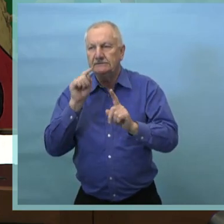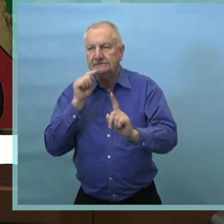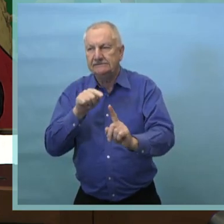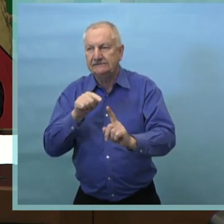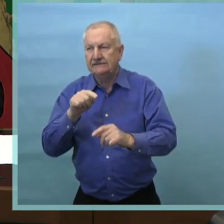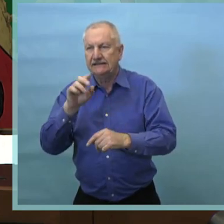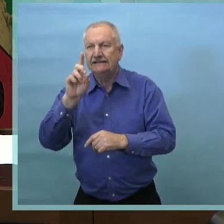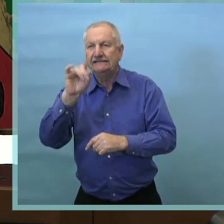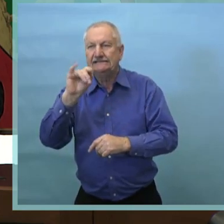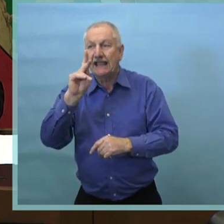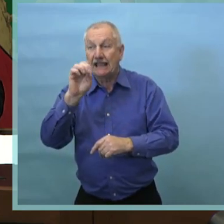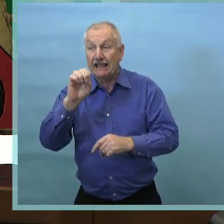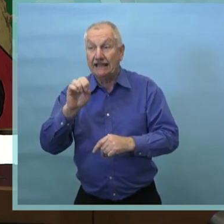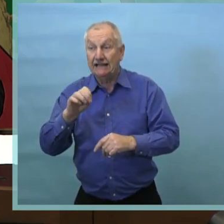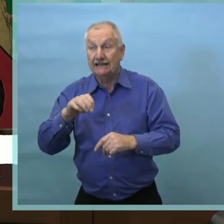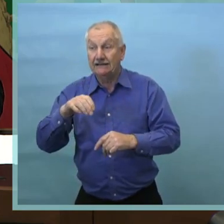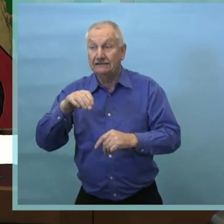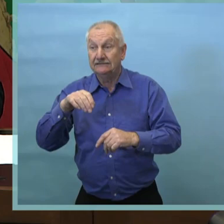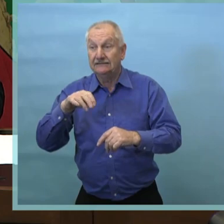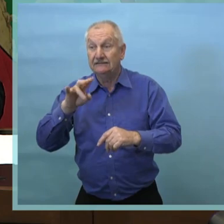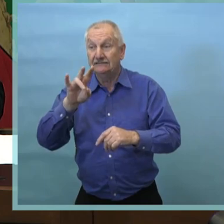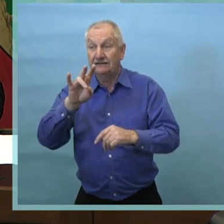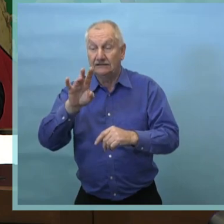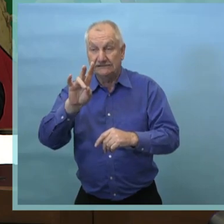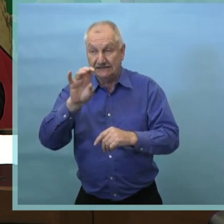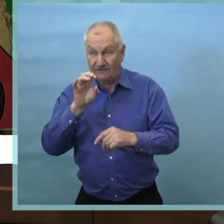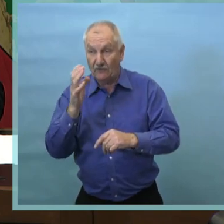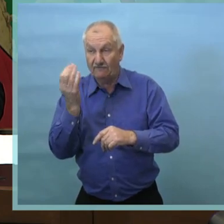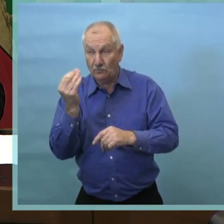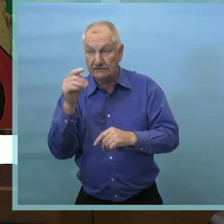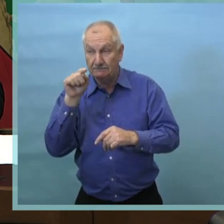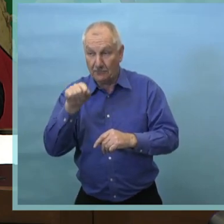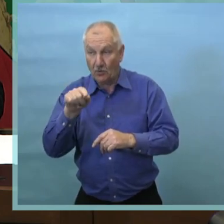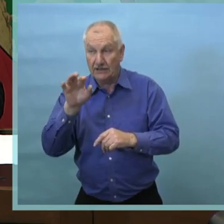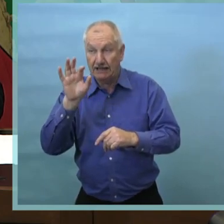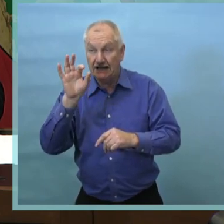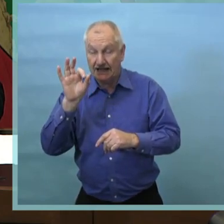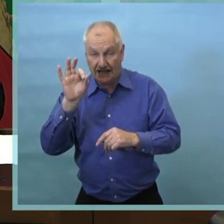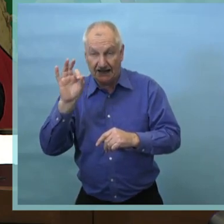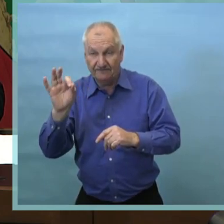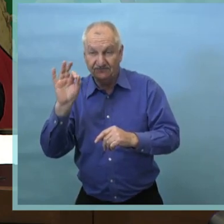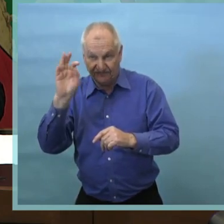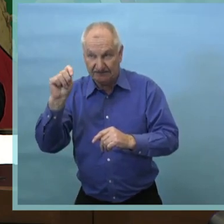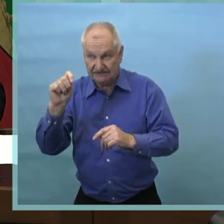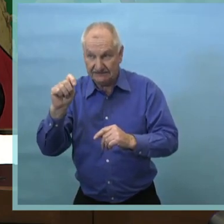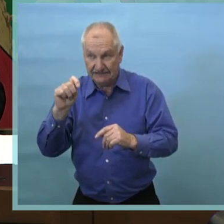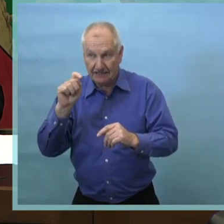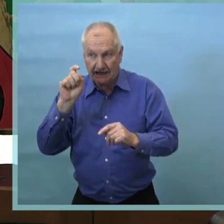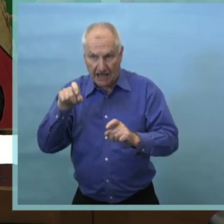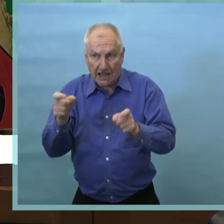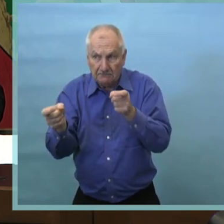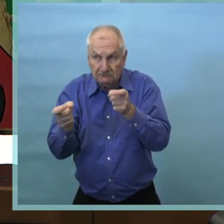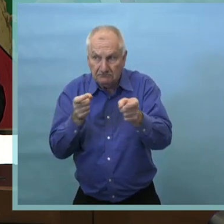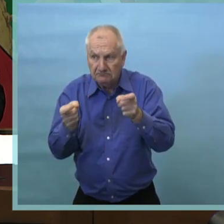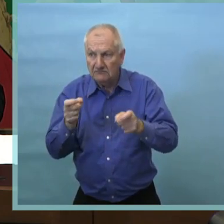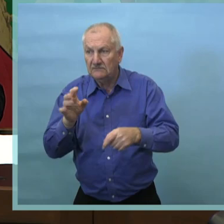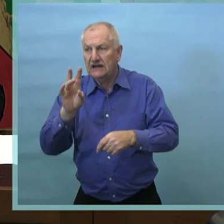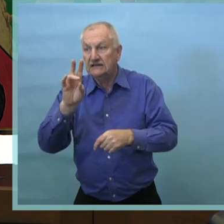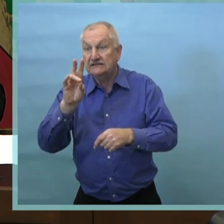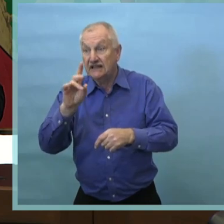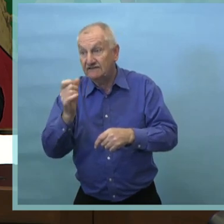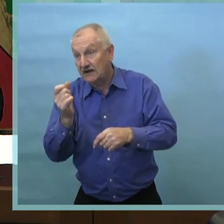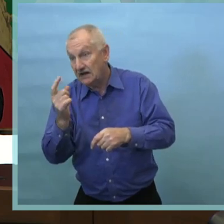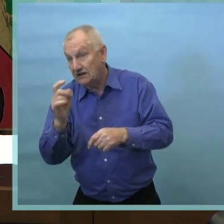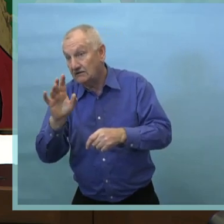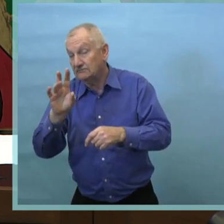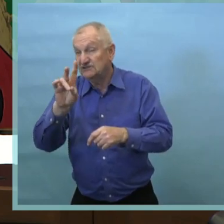at 714.9 feet, and its operating level is between 711 and 715